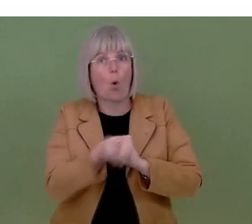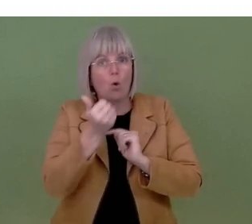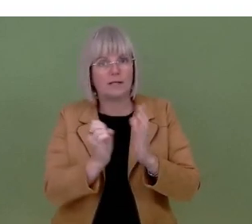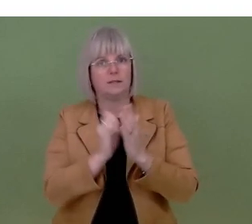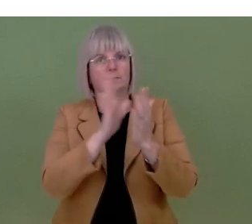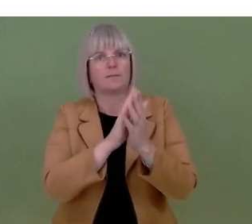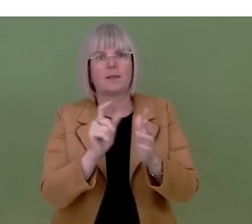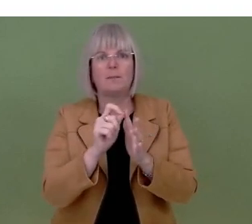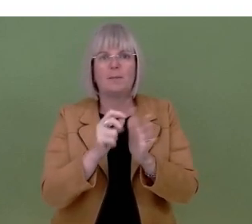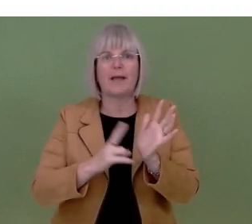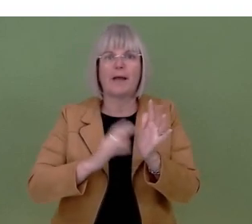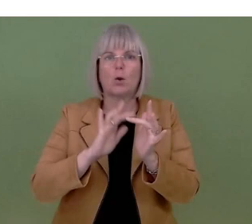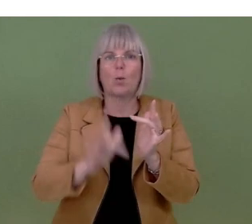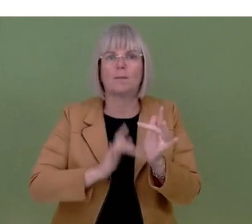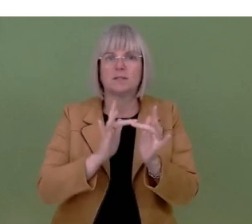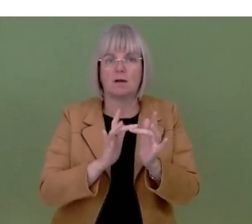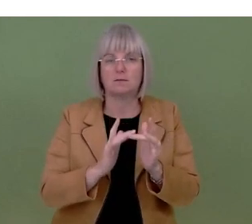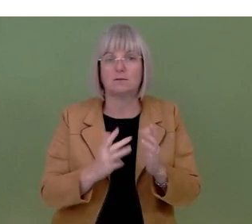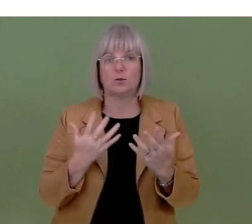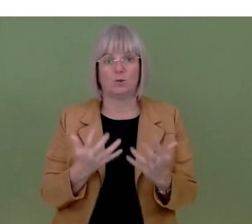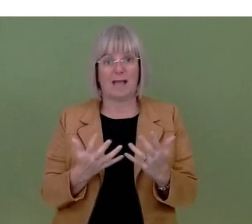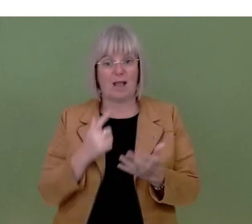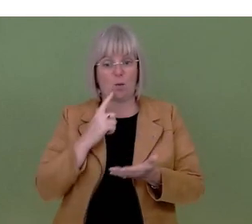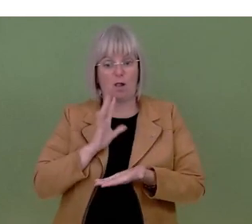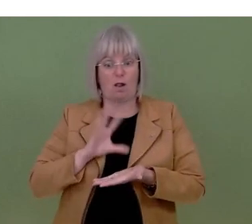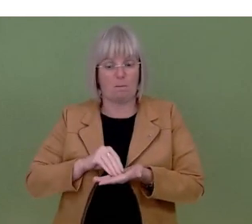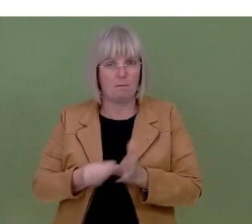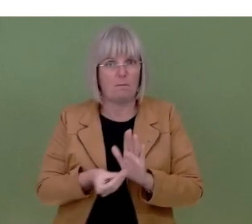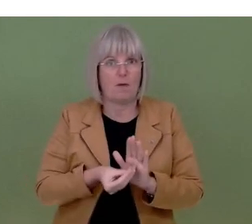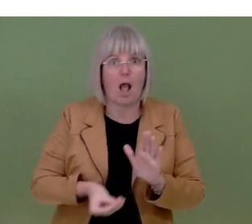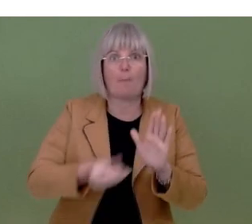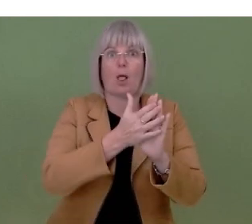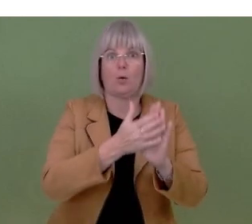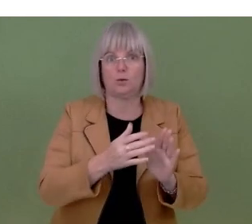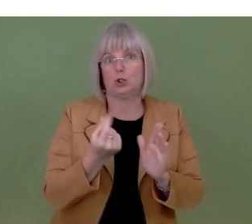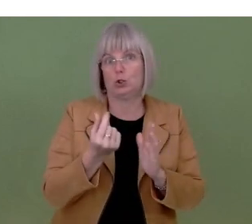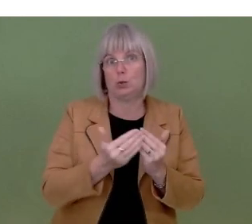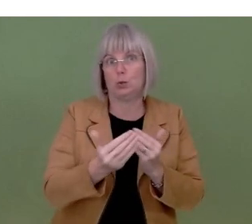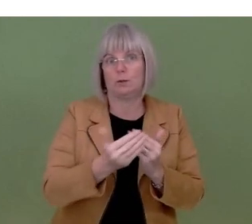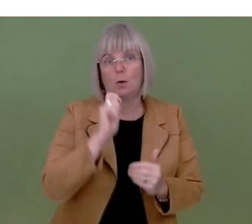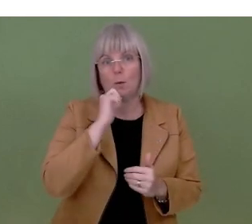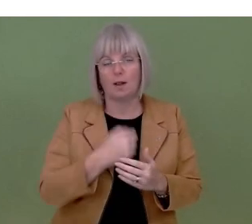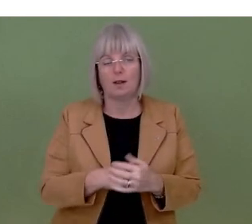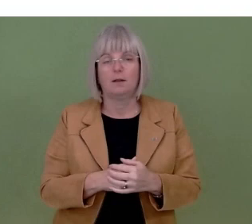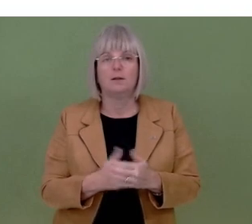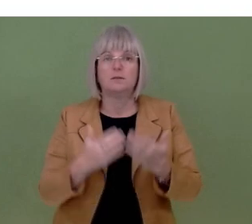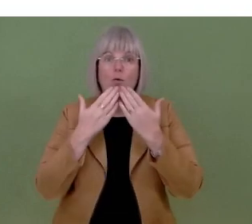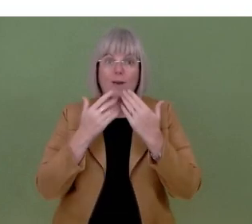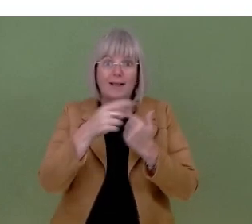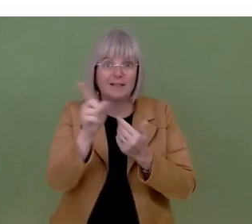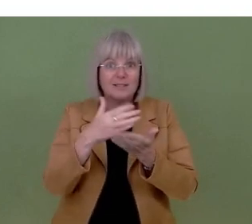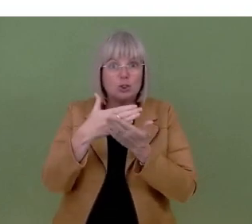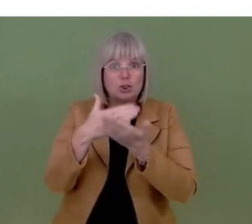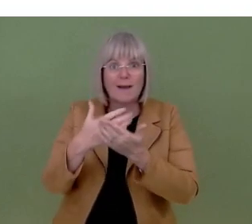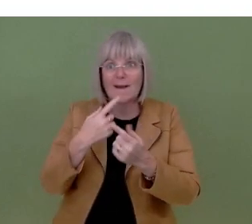website, and today's session will be shortly. So please do share details and encourage others to log in